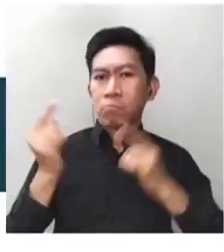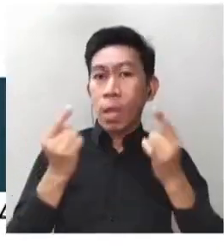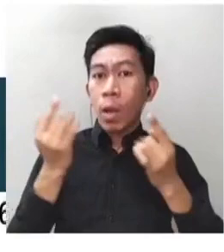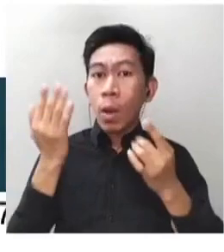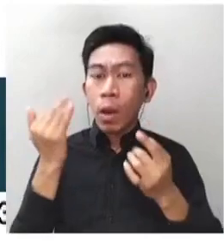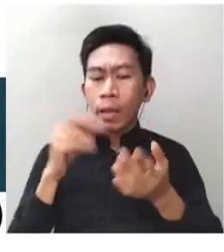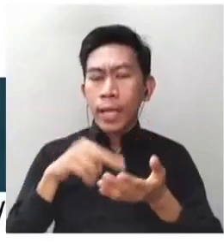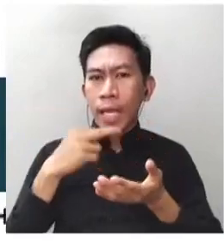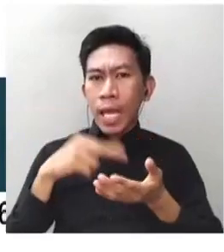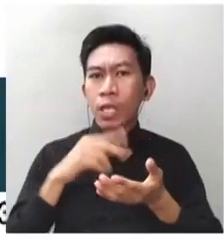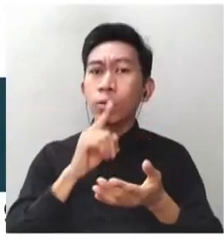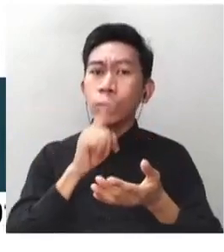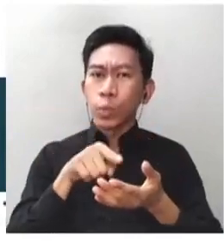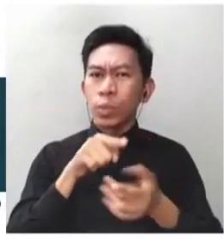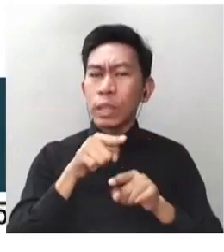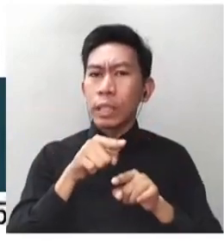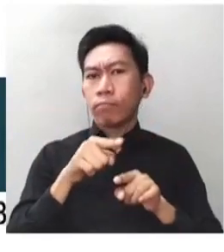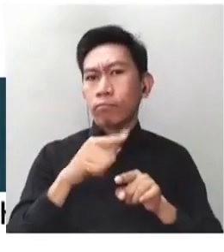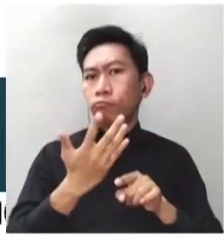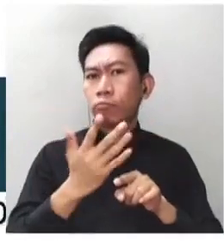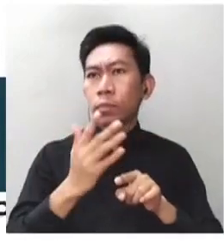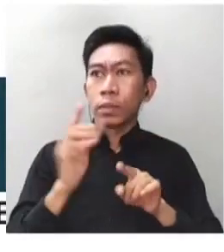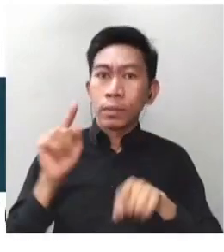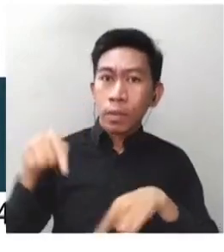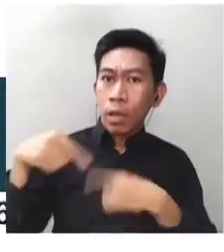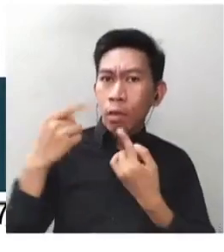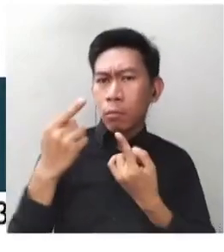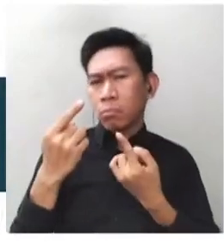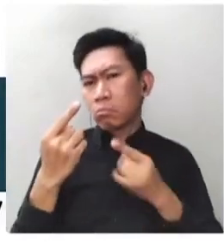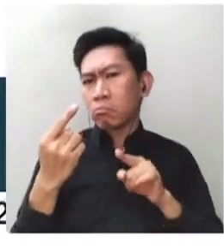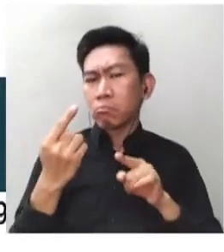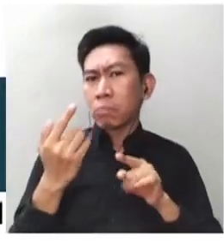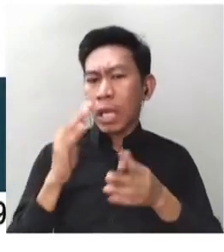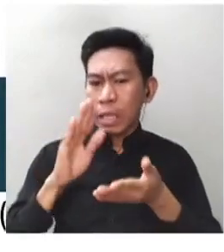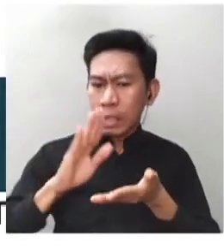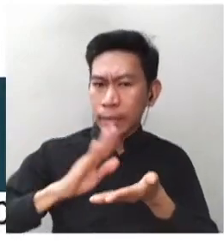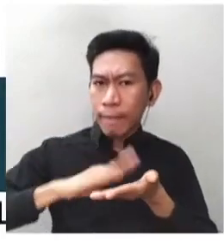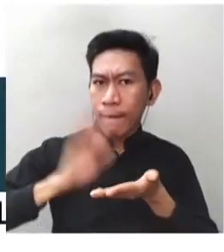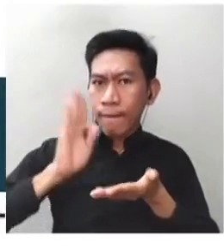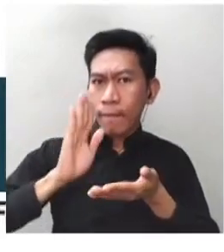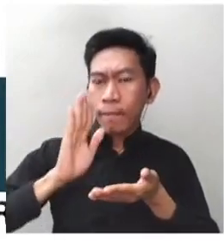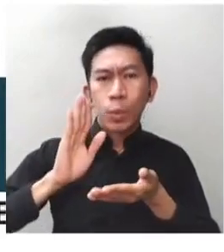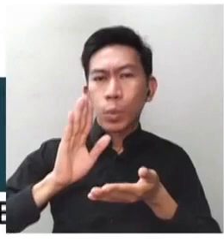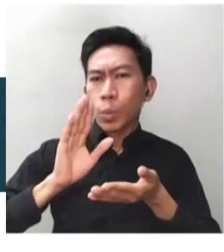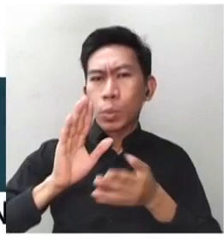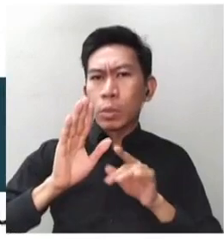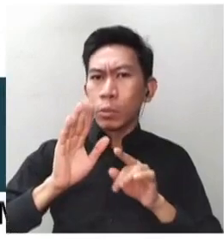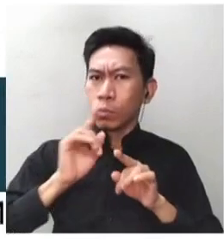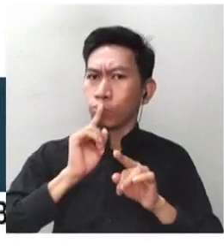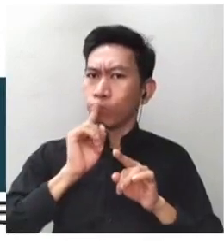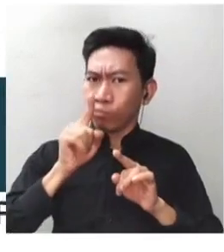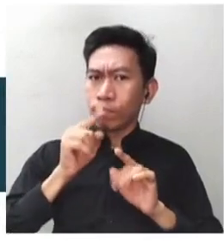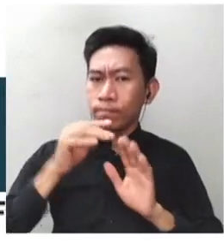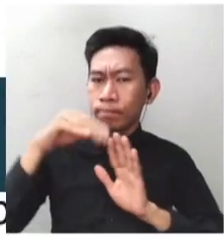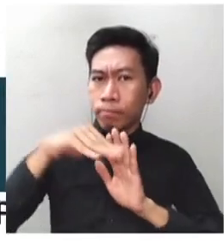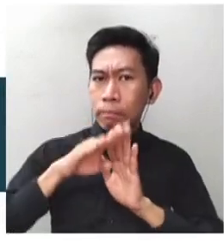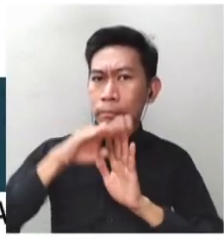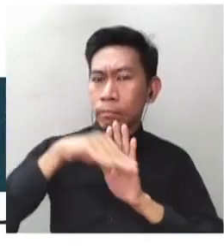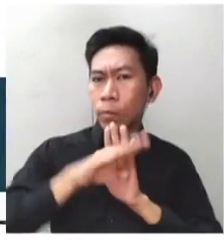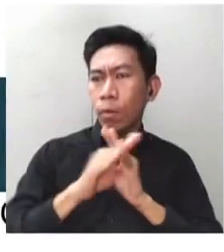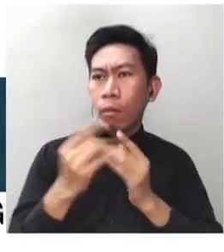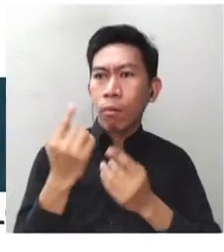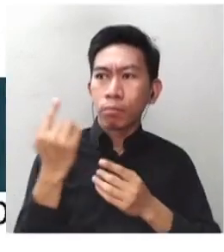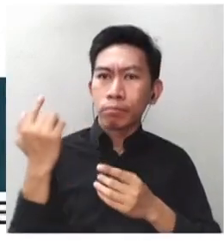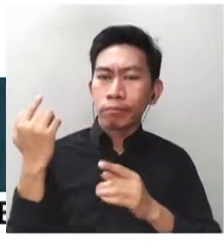unusually expensive, unusually and abnormally expensive in the last month up to the present. So that actually